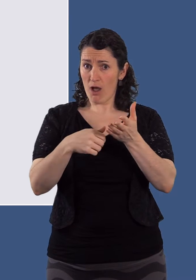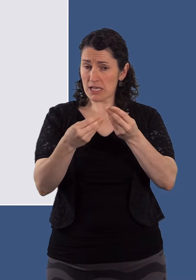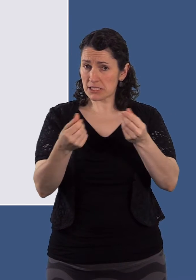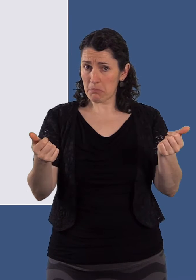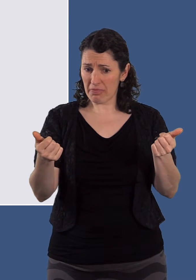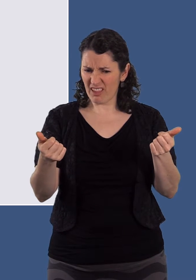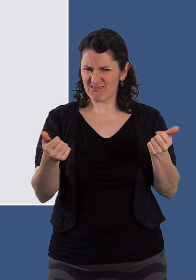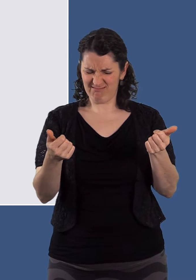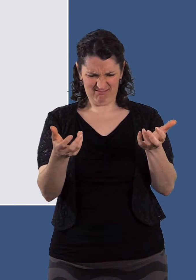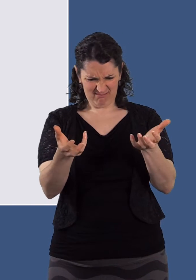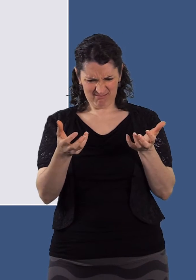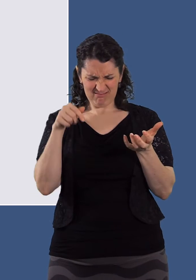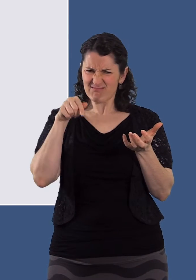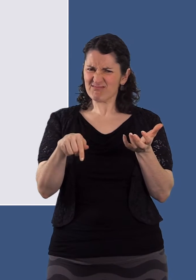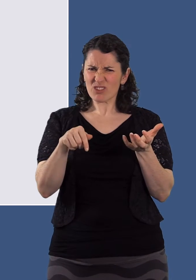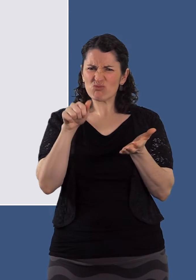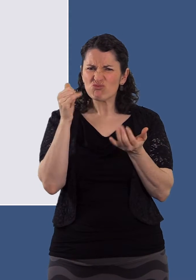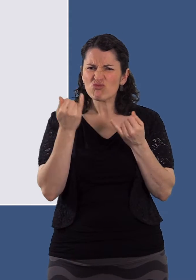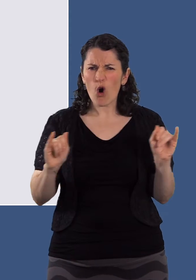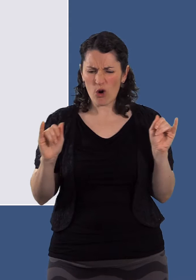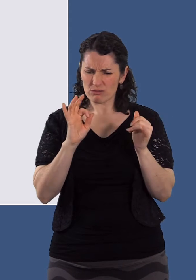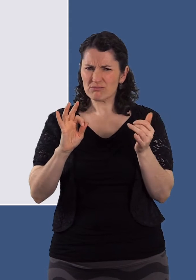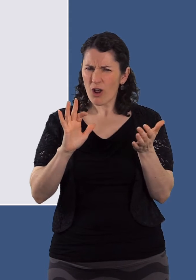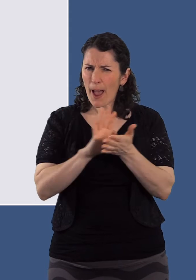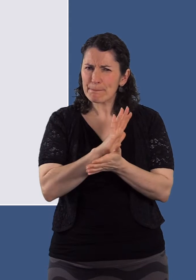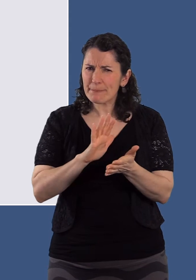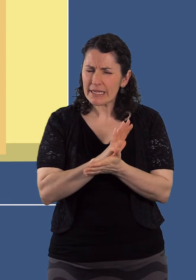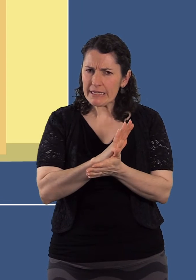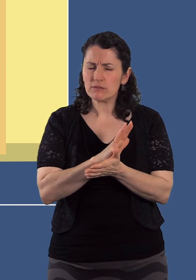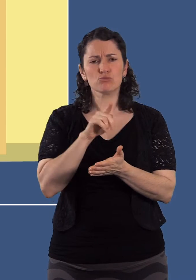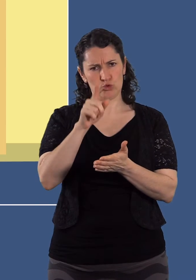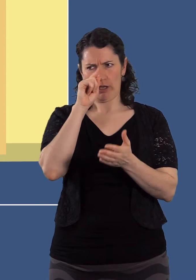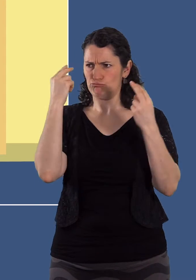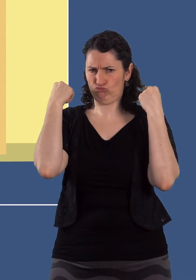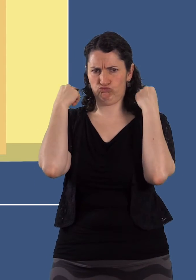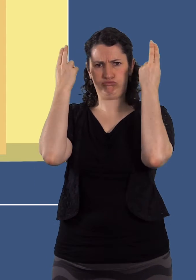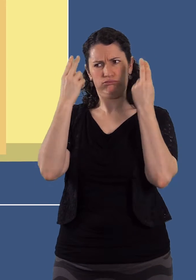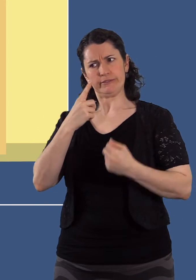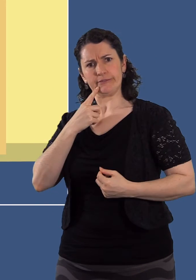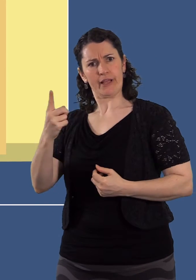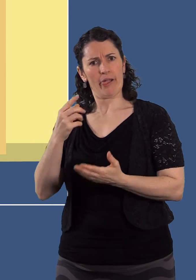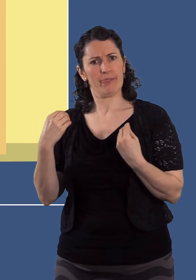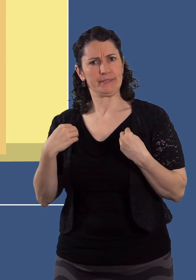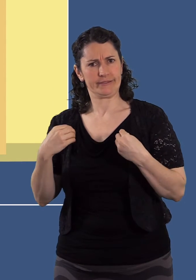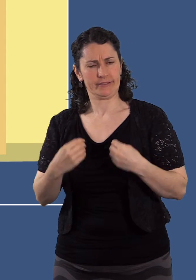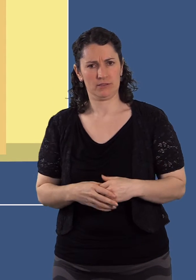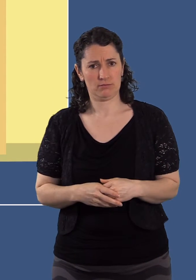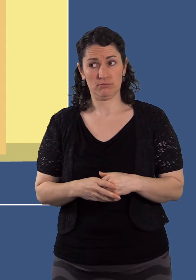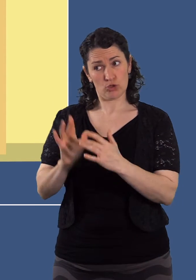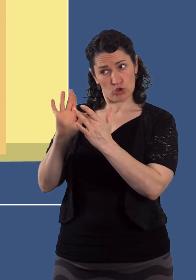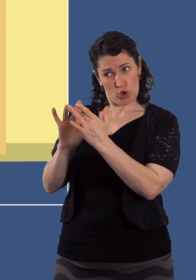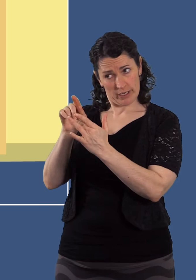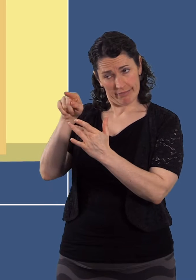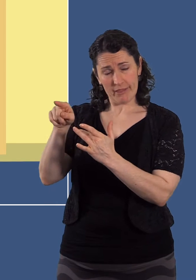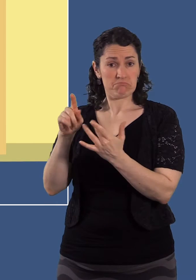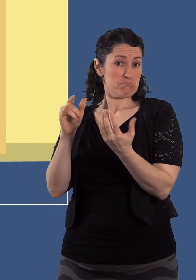have the right to complain if something you pay for is not what you expected. If you are not happy, speak up. Contact the business you